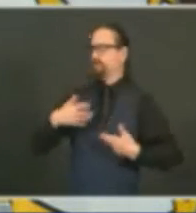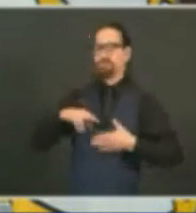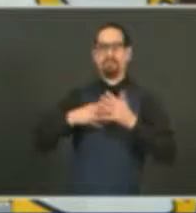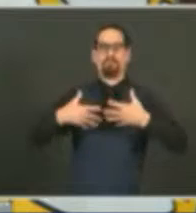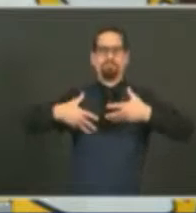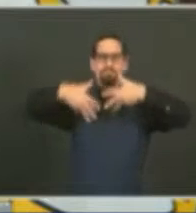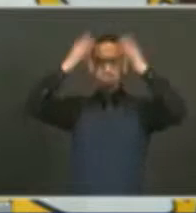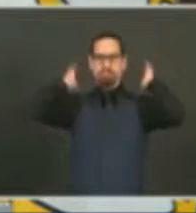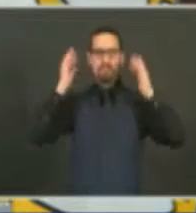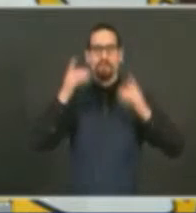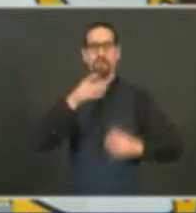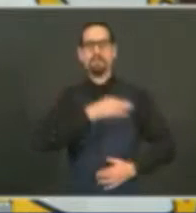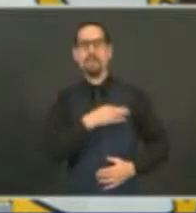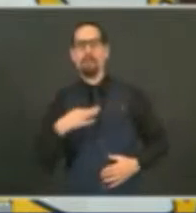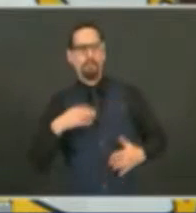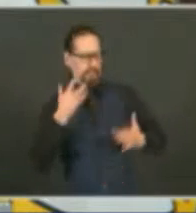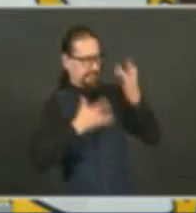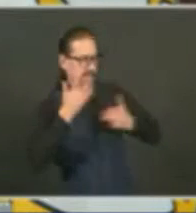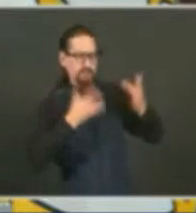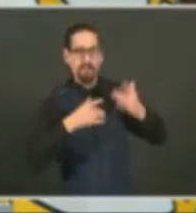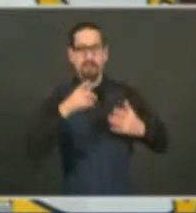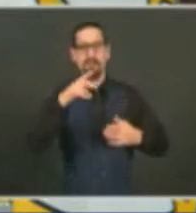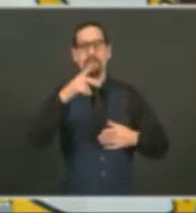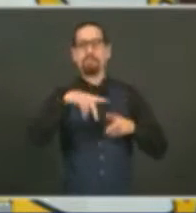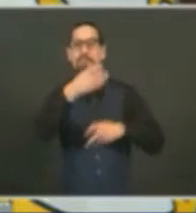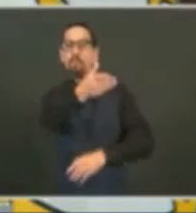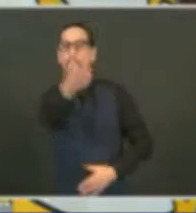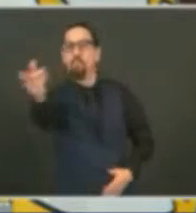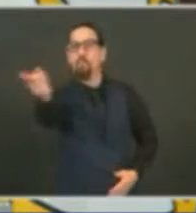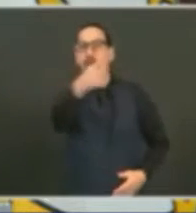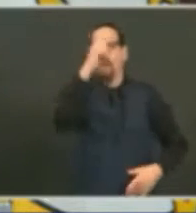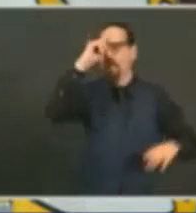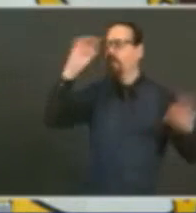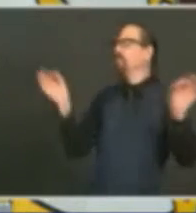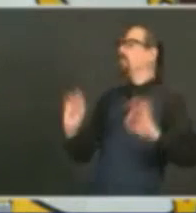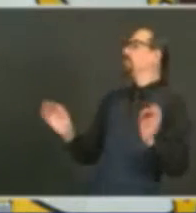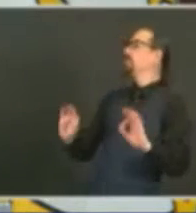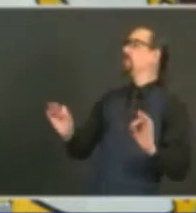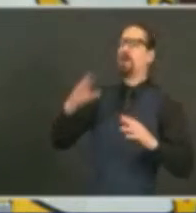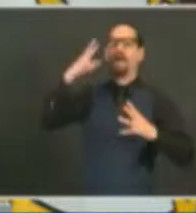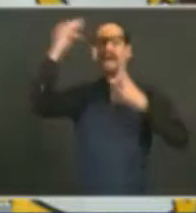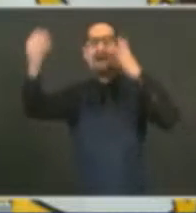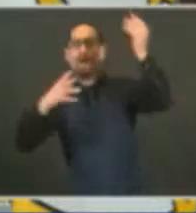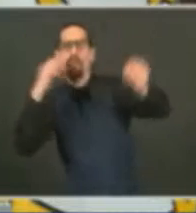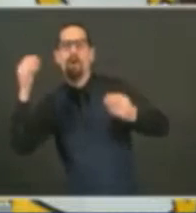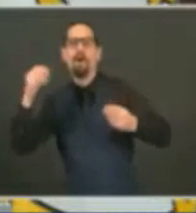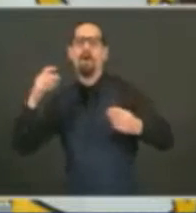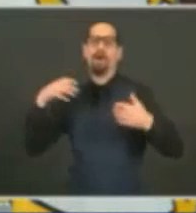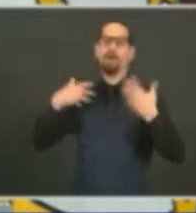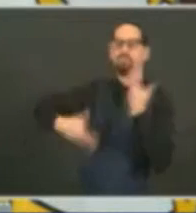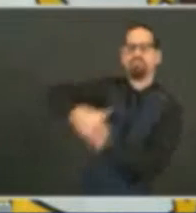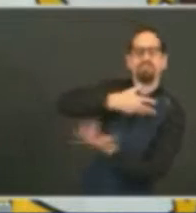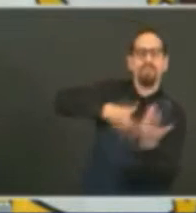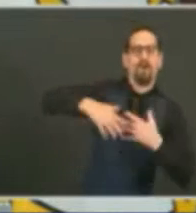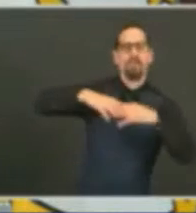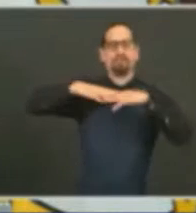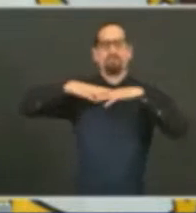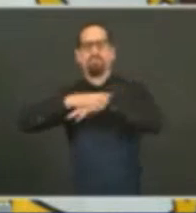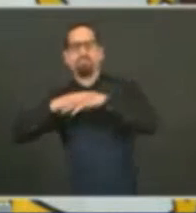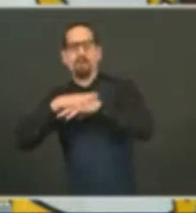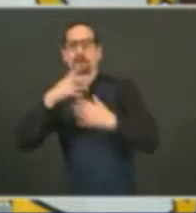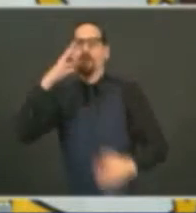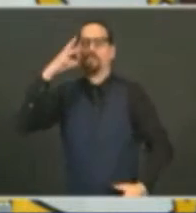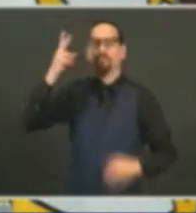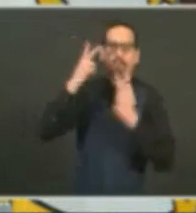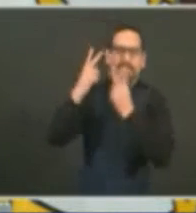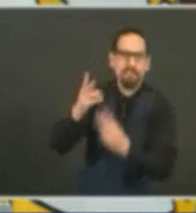rules, shave the rules, I ask you to think about what it would be like if your mom or your wife or your husband or your best friend wound up in